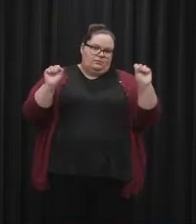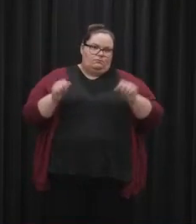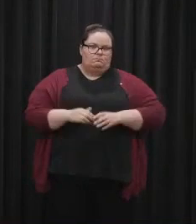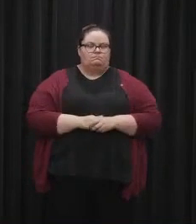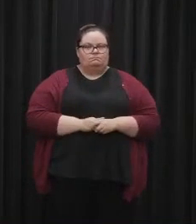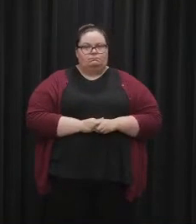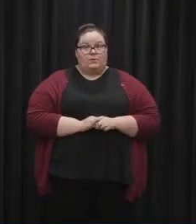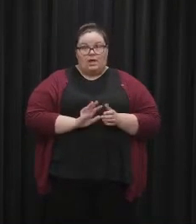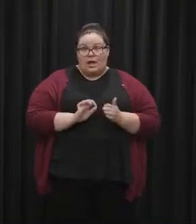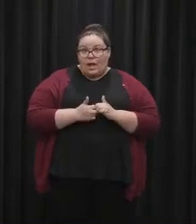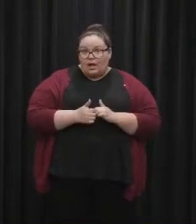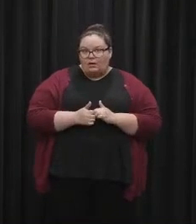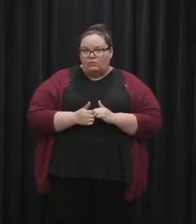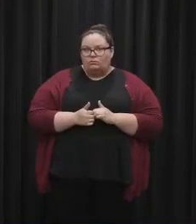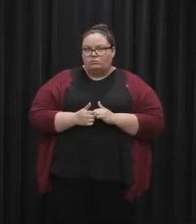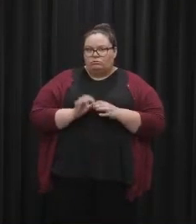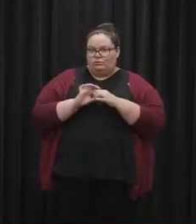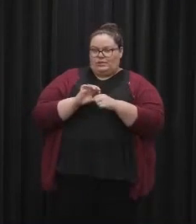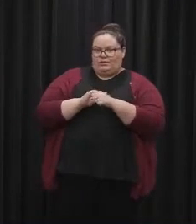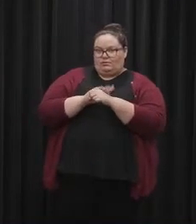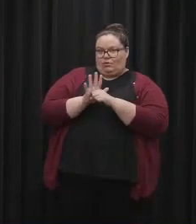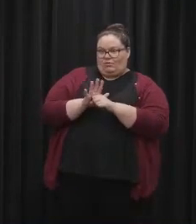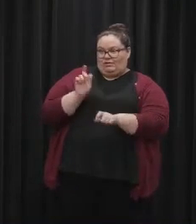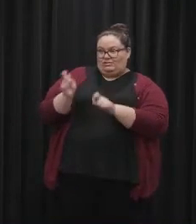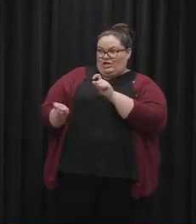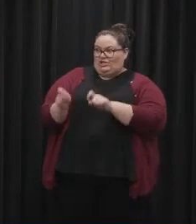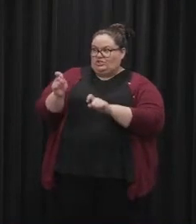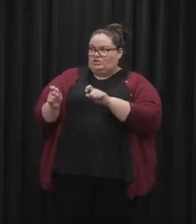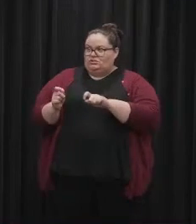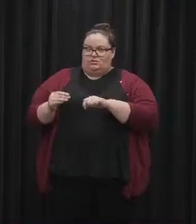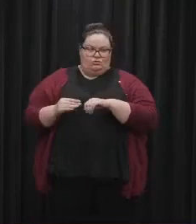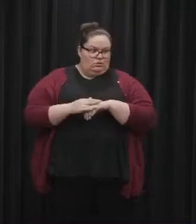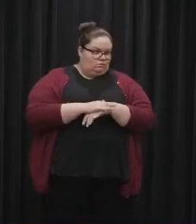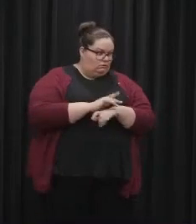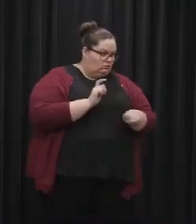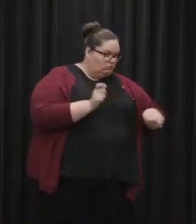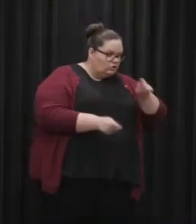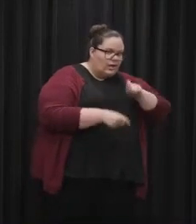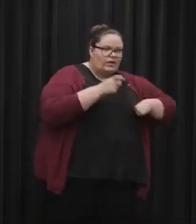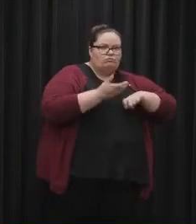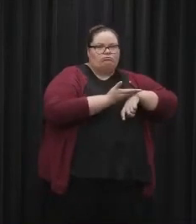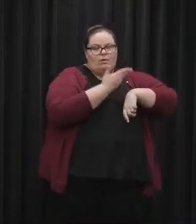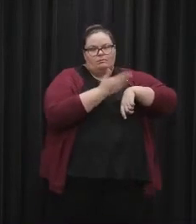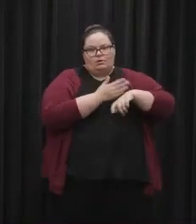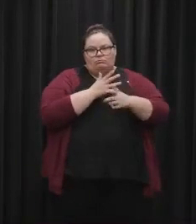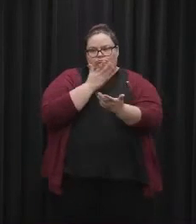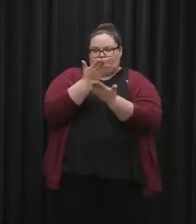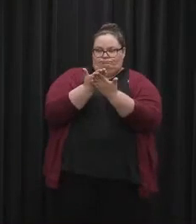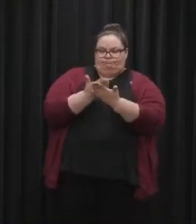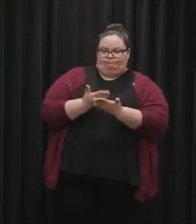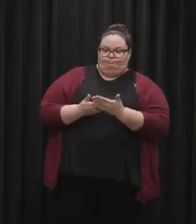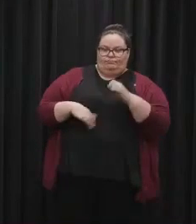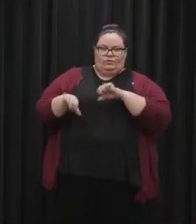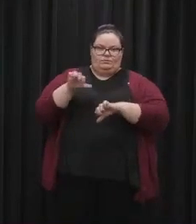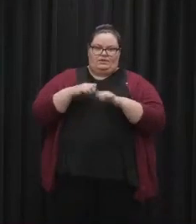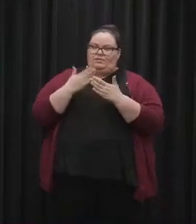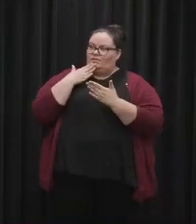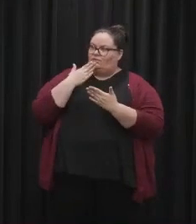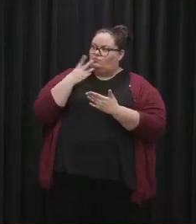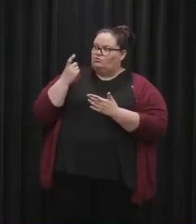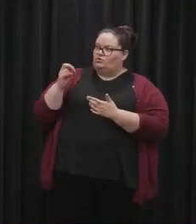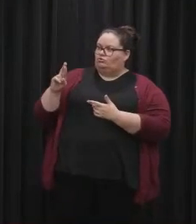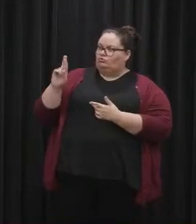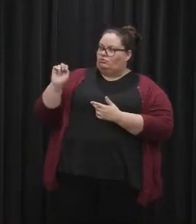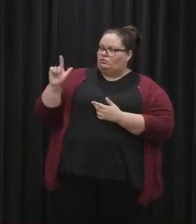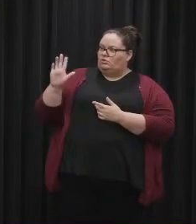safe, and to do that in the context of a virus that's always changing and a response to it that is always being updated based on the latest scientific information, thanks to Dr.